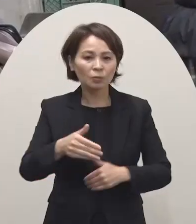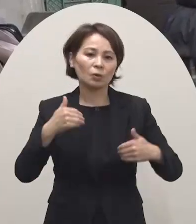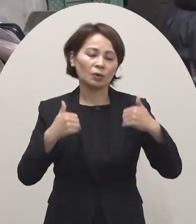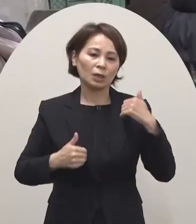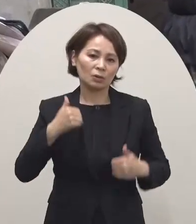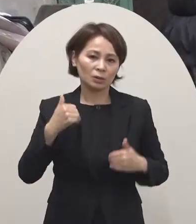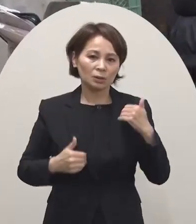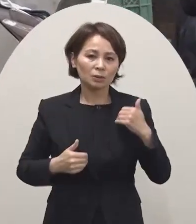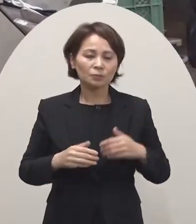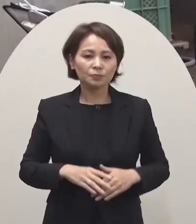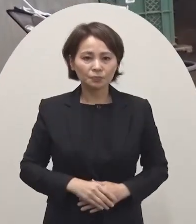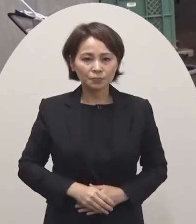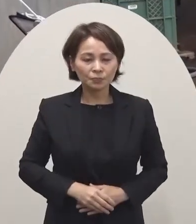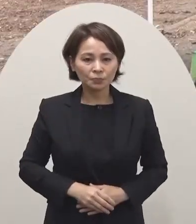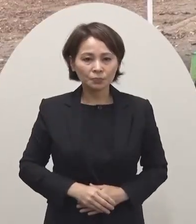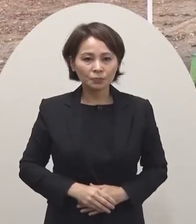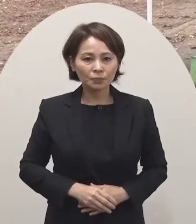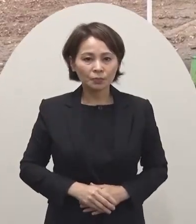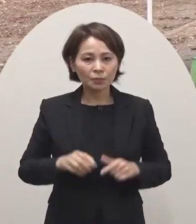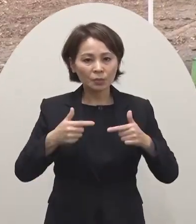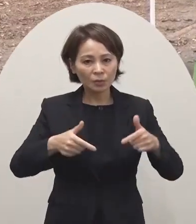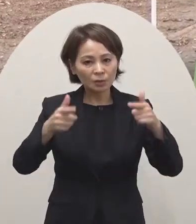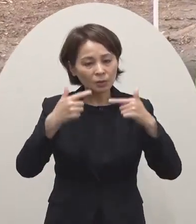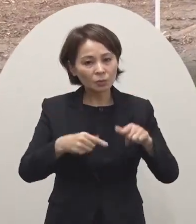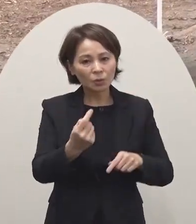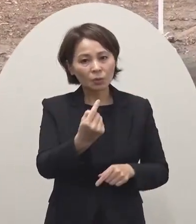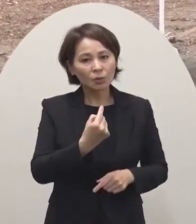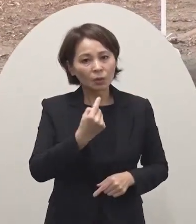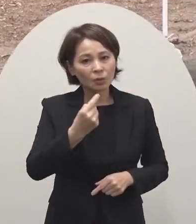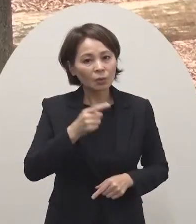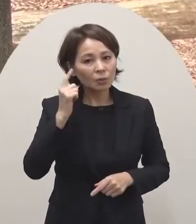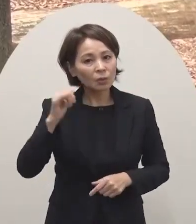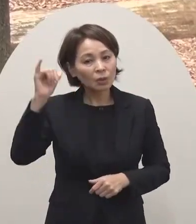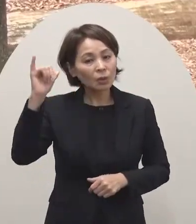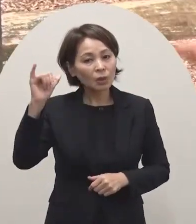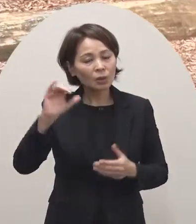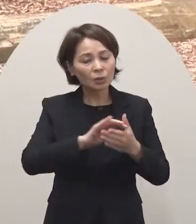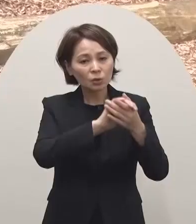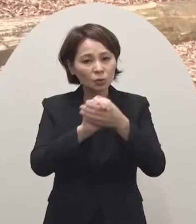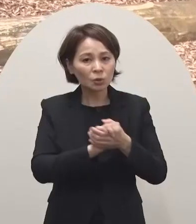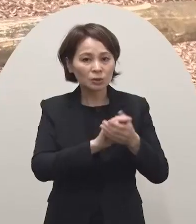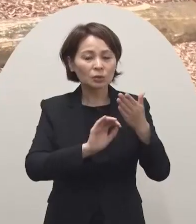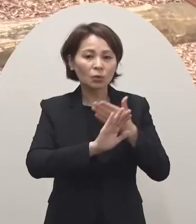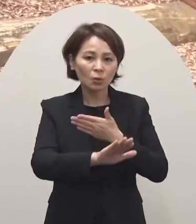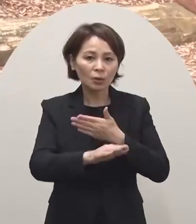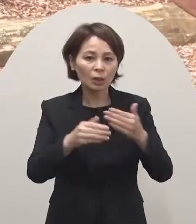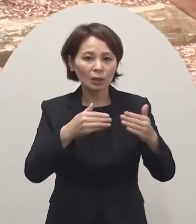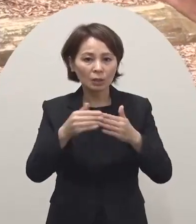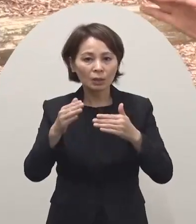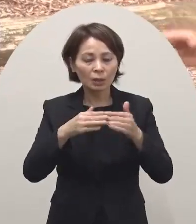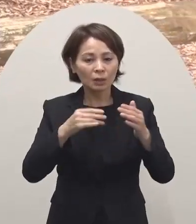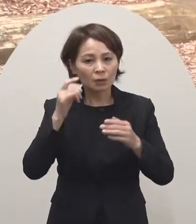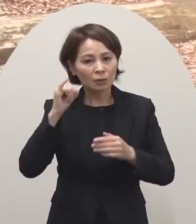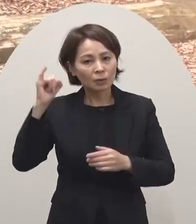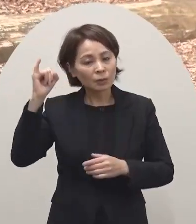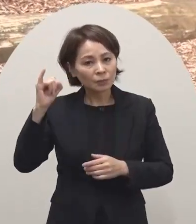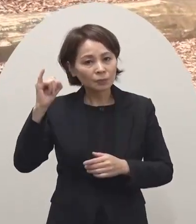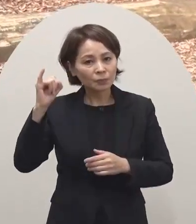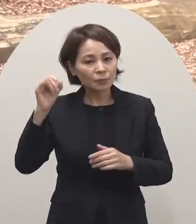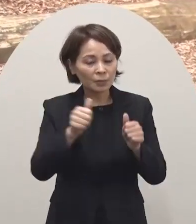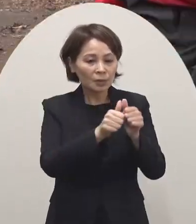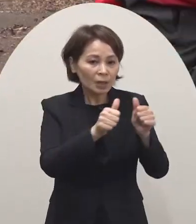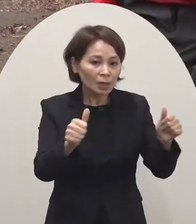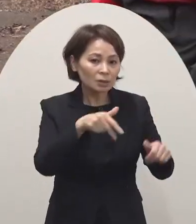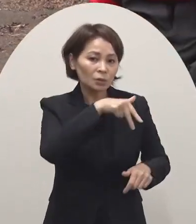best parts of the event. Parents say. There are also veteran moms who are not just friends of